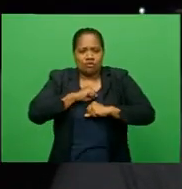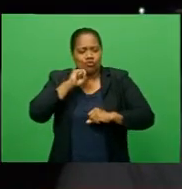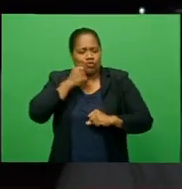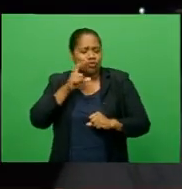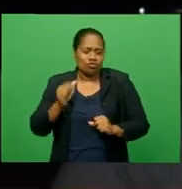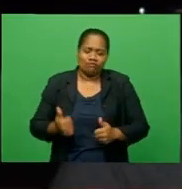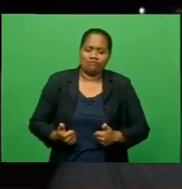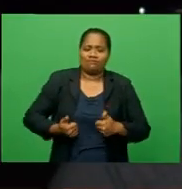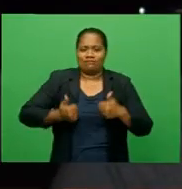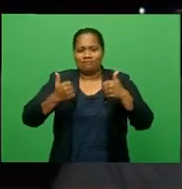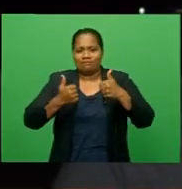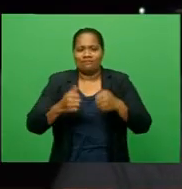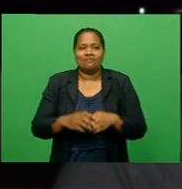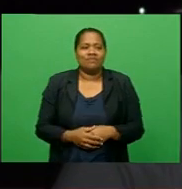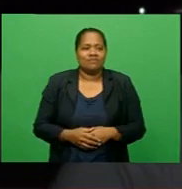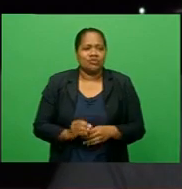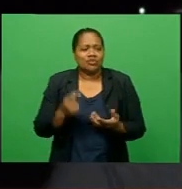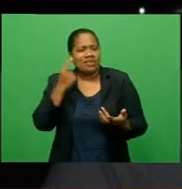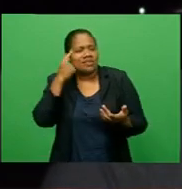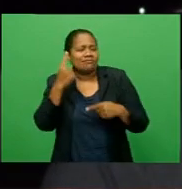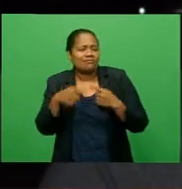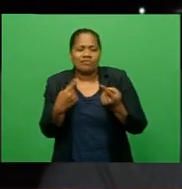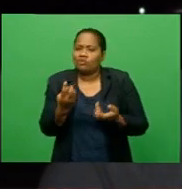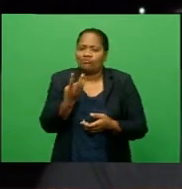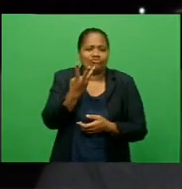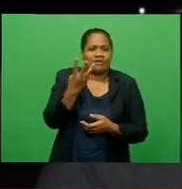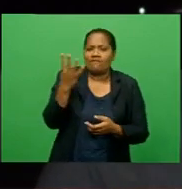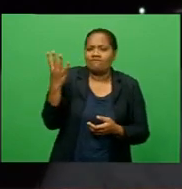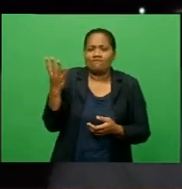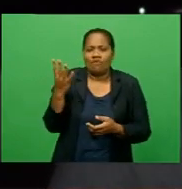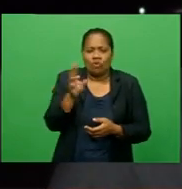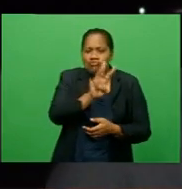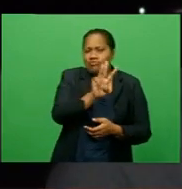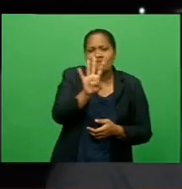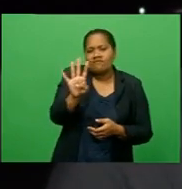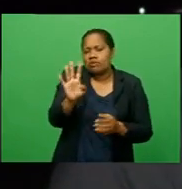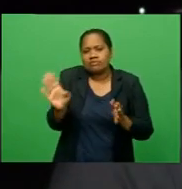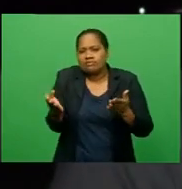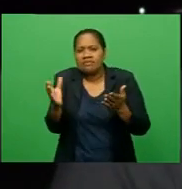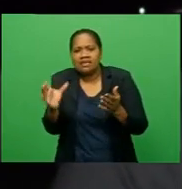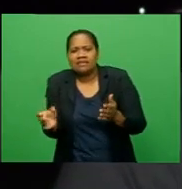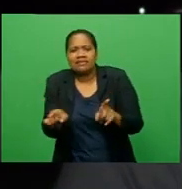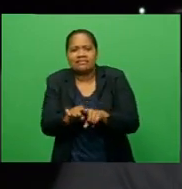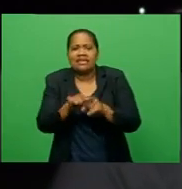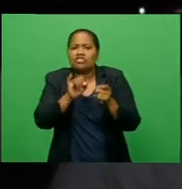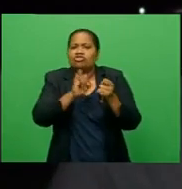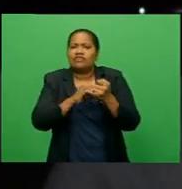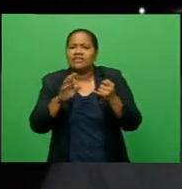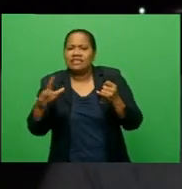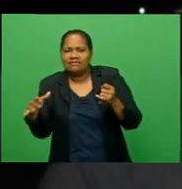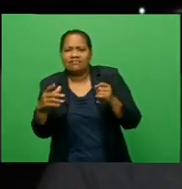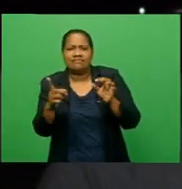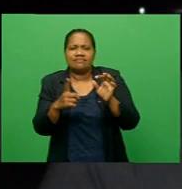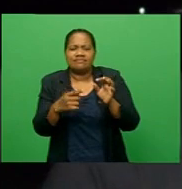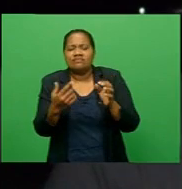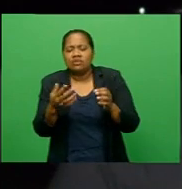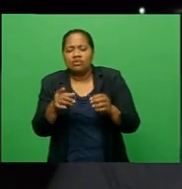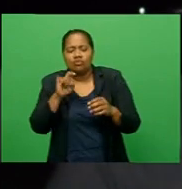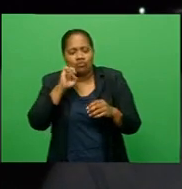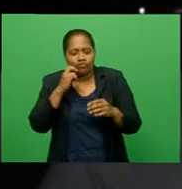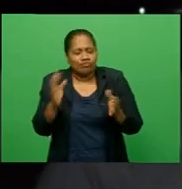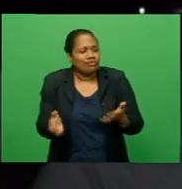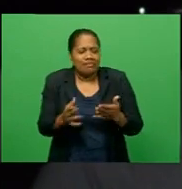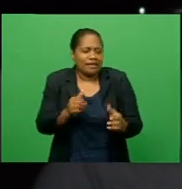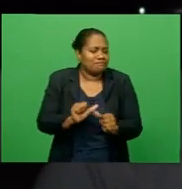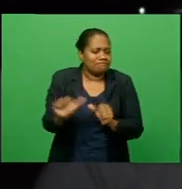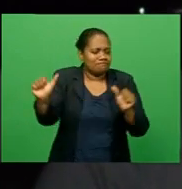from the youth. I think like about 3-4 players. Like our Sivnil Pillay, he played very well. I think he will replace